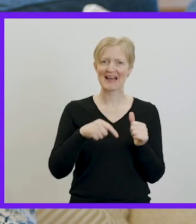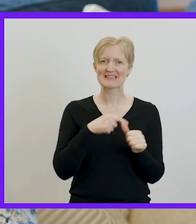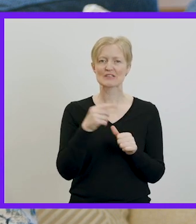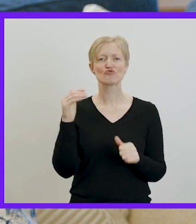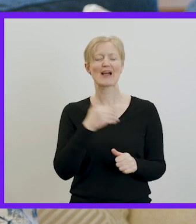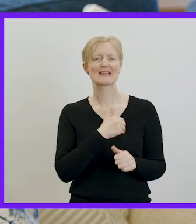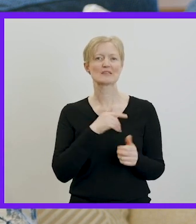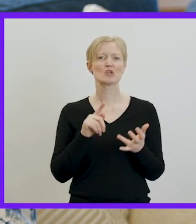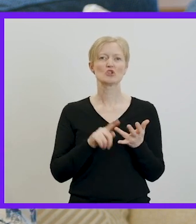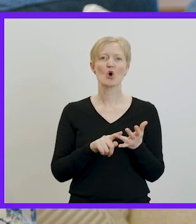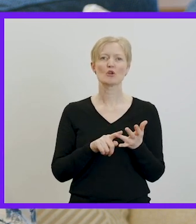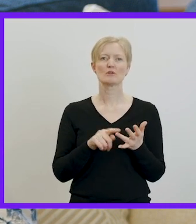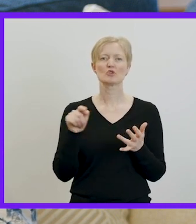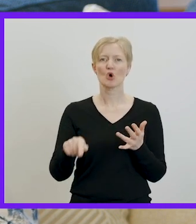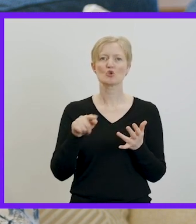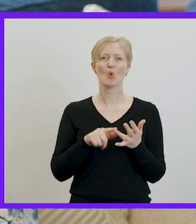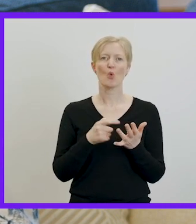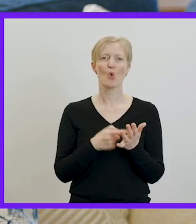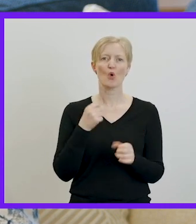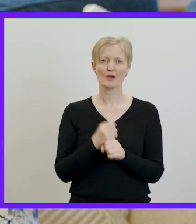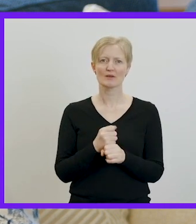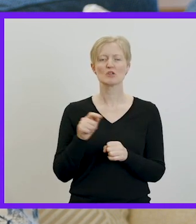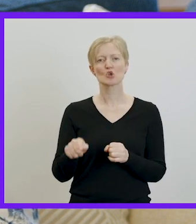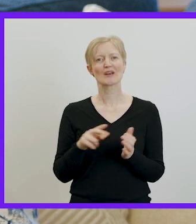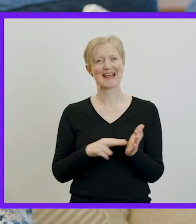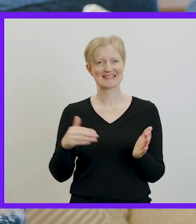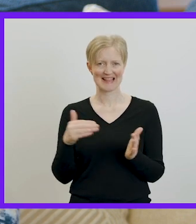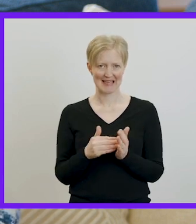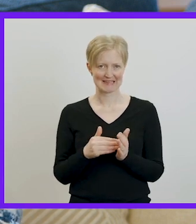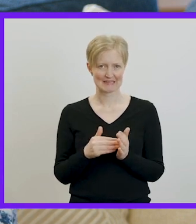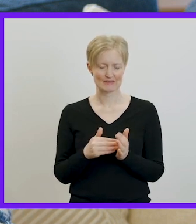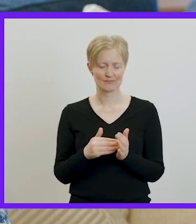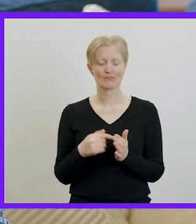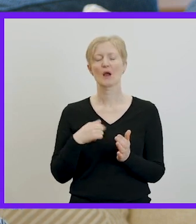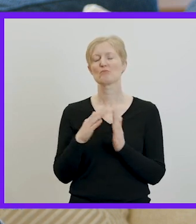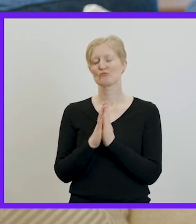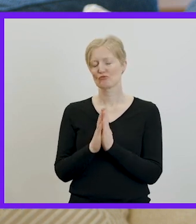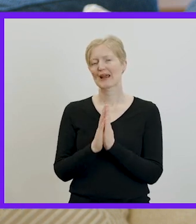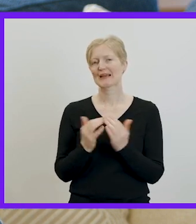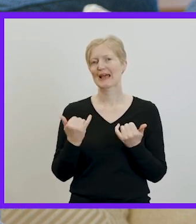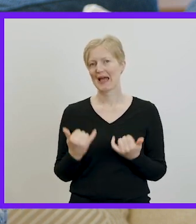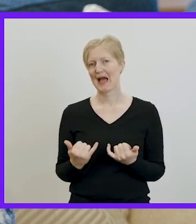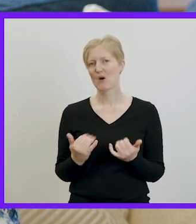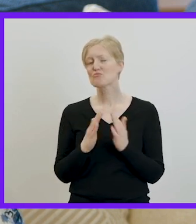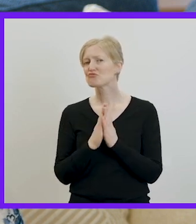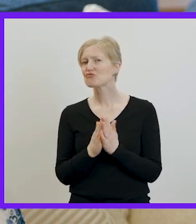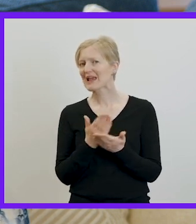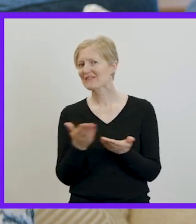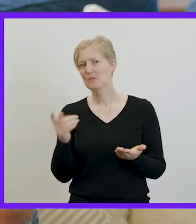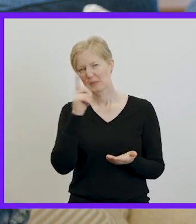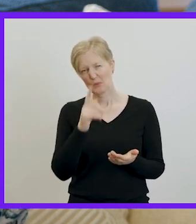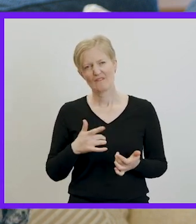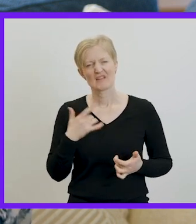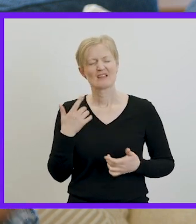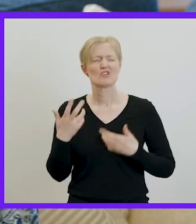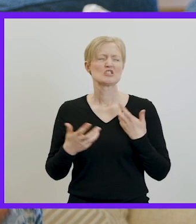info@grace.org.nz and our team will get in touch with you and they would love to pray for you. But let me pray as we close, and I'd love to pray for those who